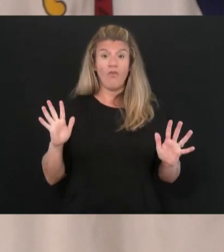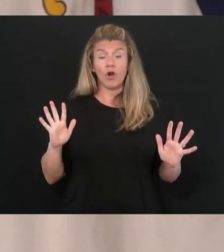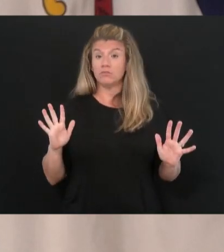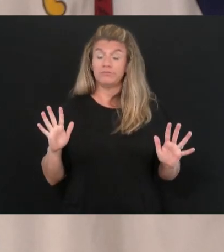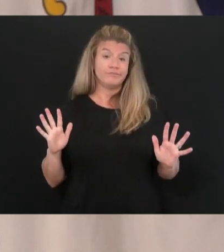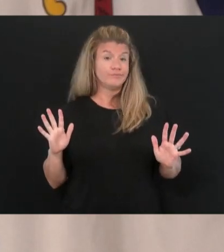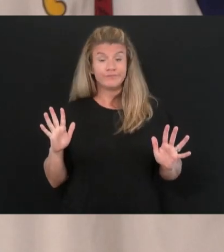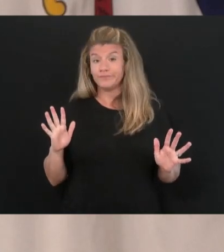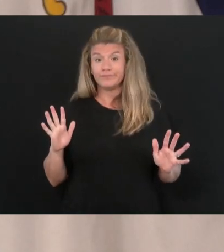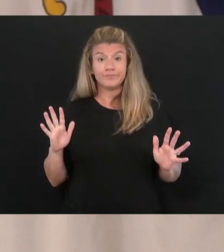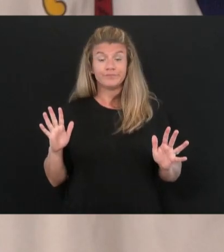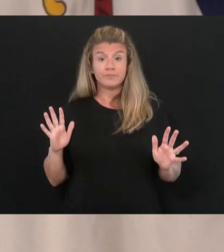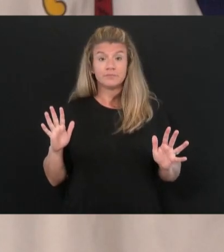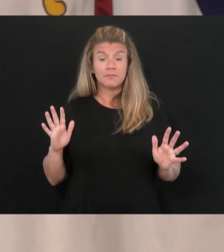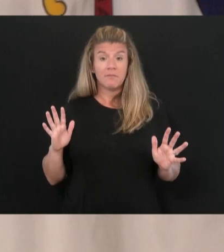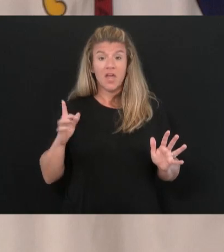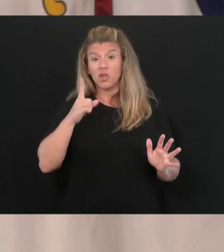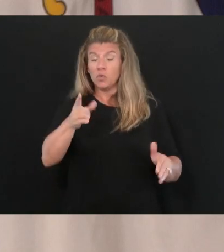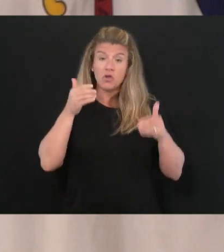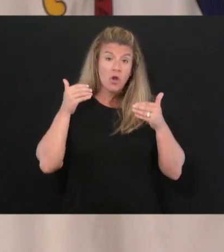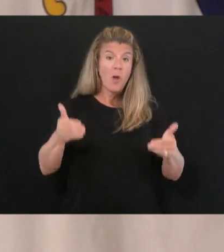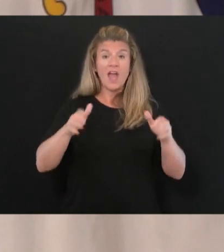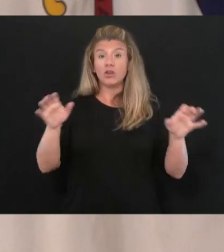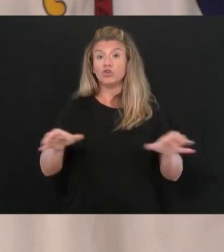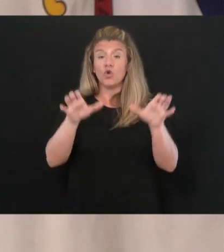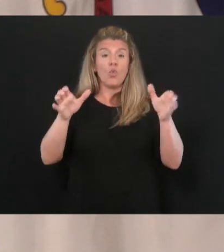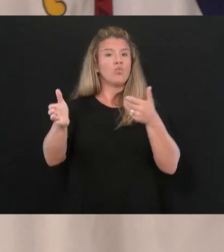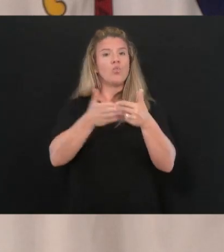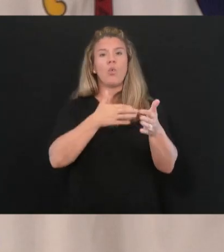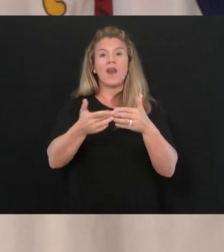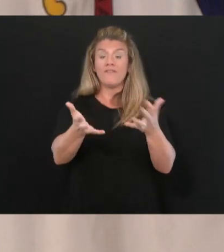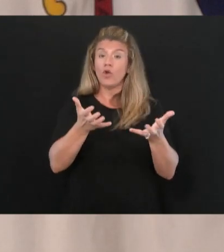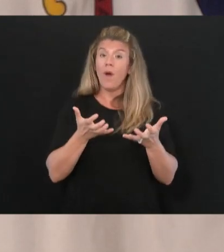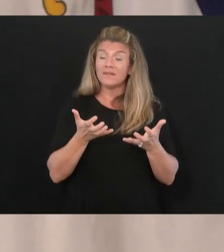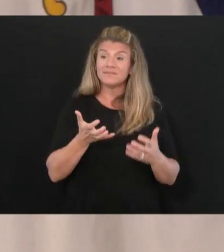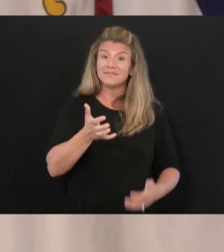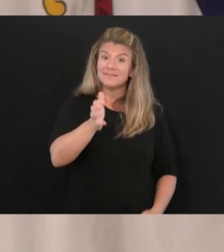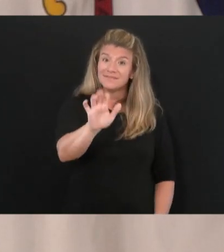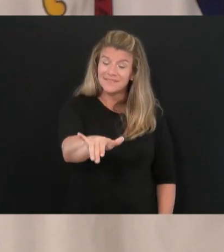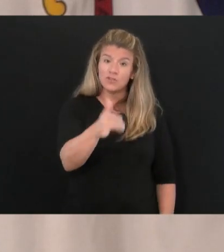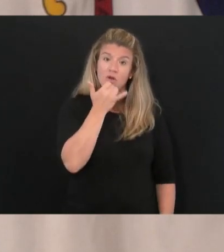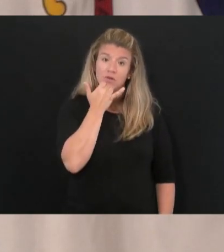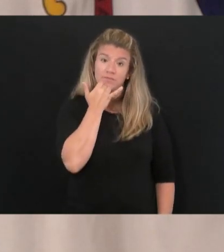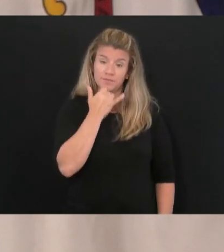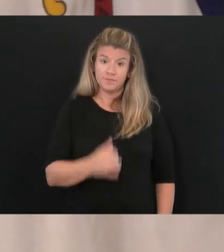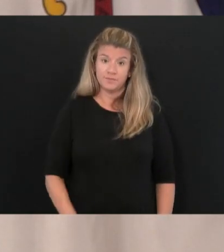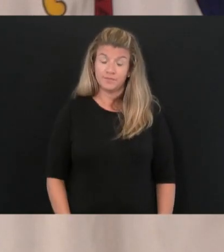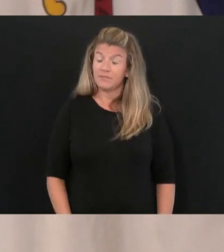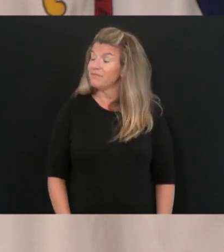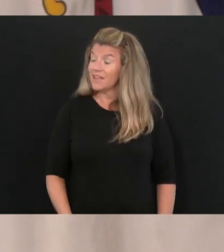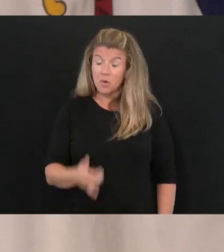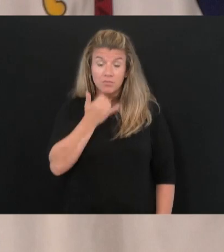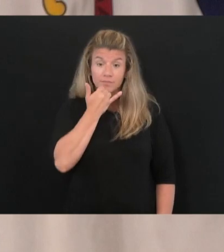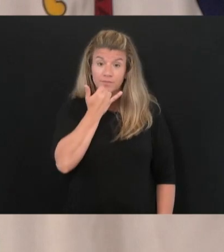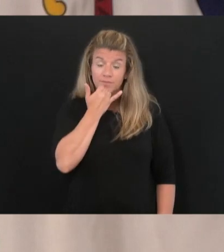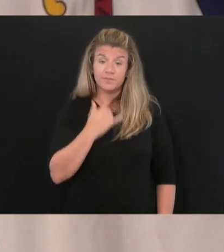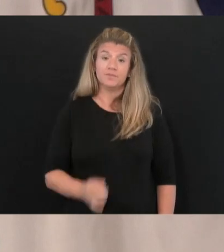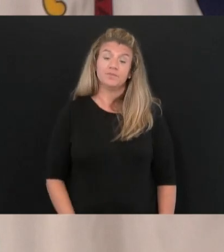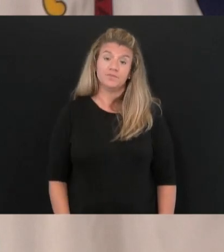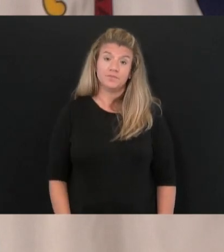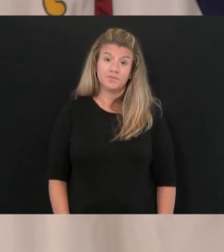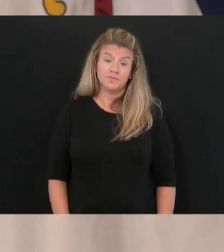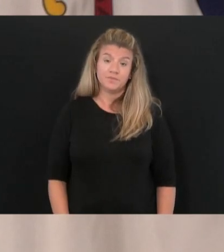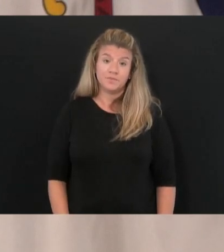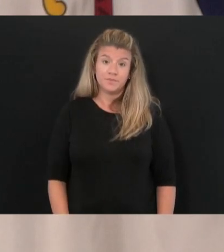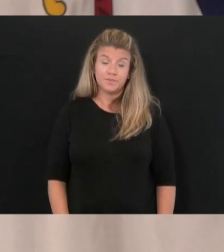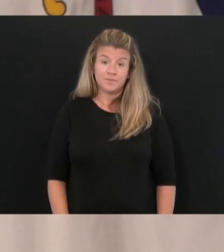and absolutely you can do any and everything you want to do, you're making a mistake. You're making a mistake.